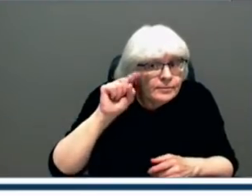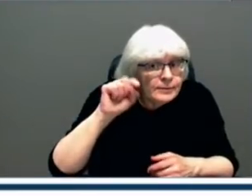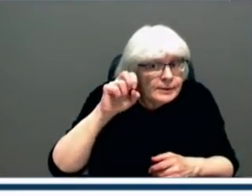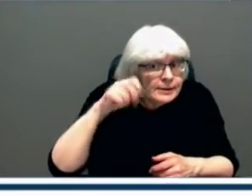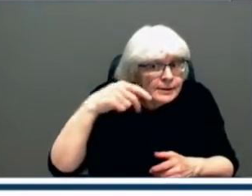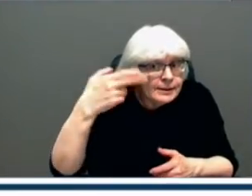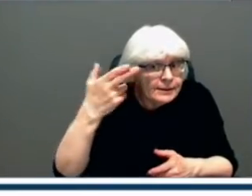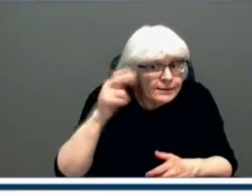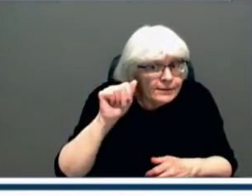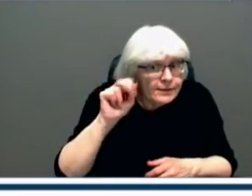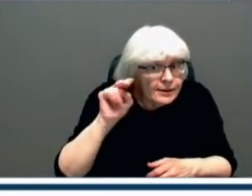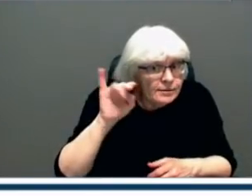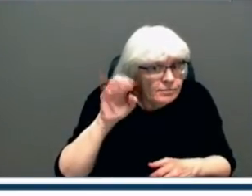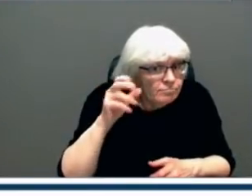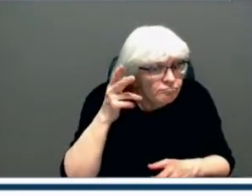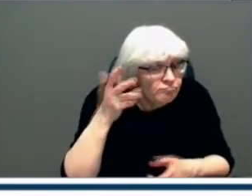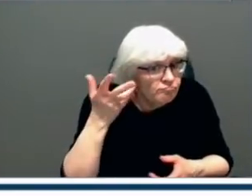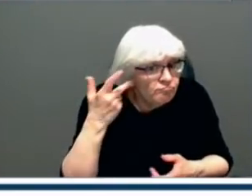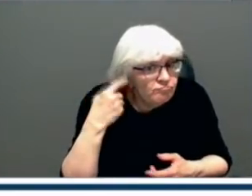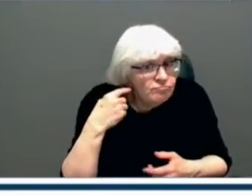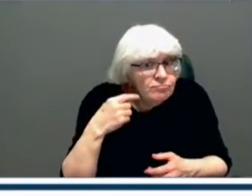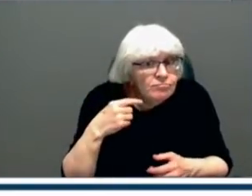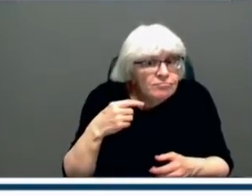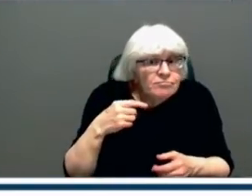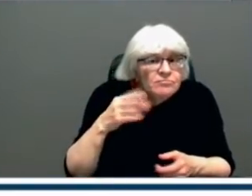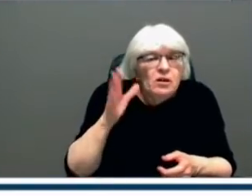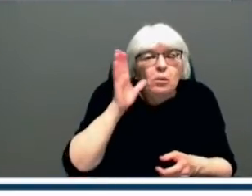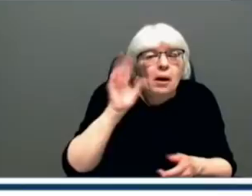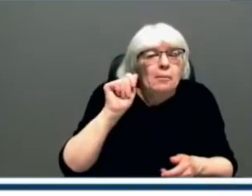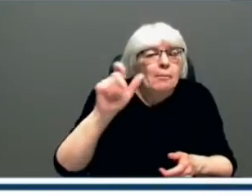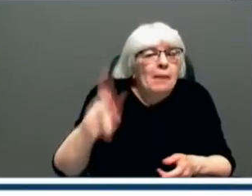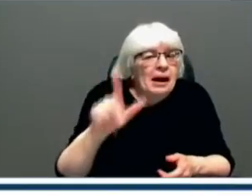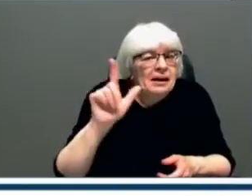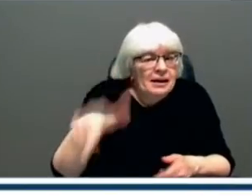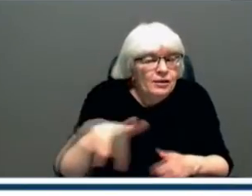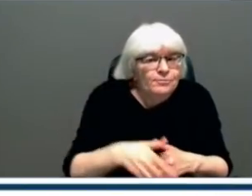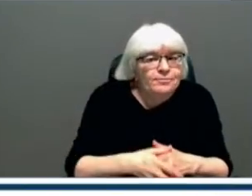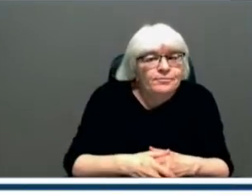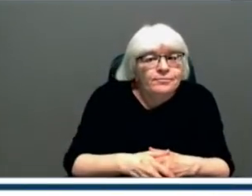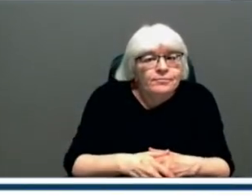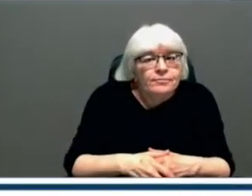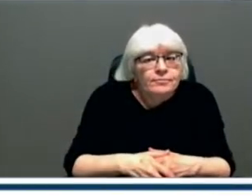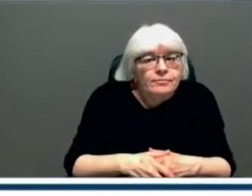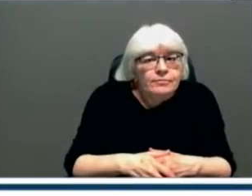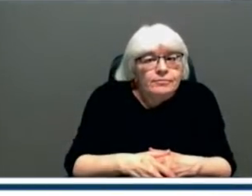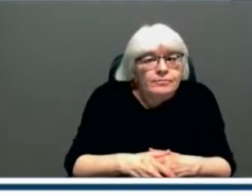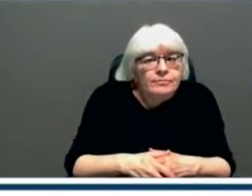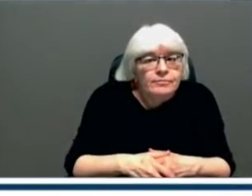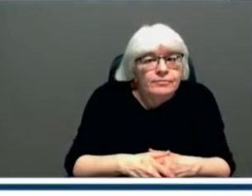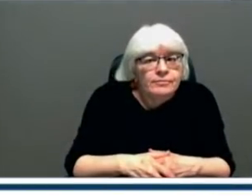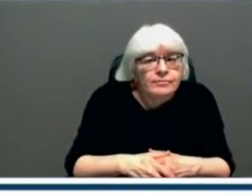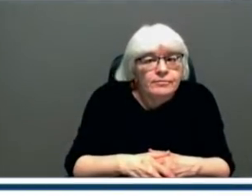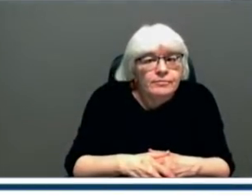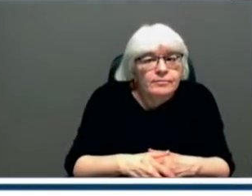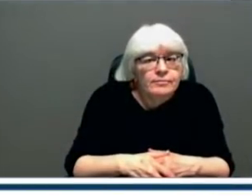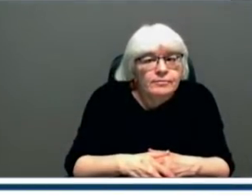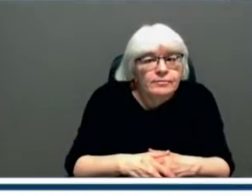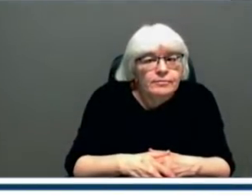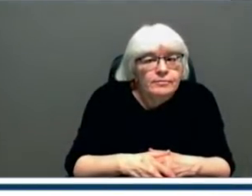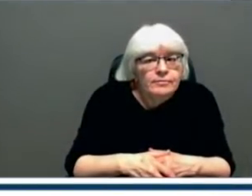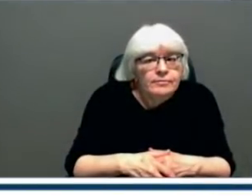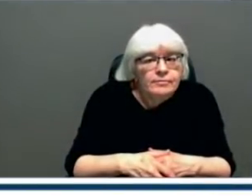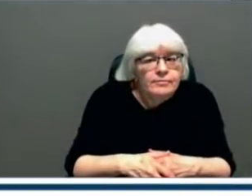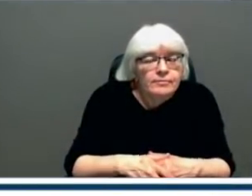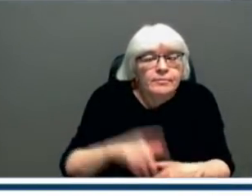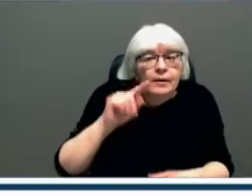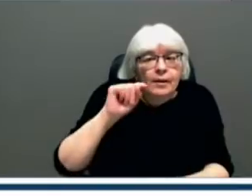Okay, we'll circle back to Stephanie. Moving along to Tim Bousquet with the Examiner. Go ahead, Tim. Hi, good afternoon, Dr. Strang.